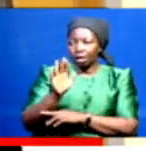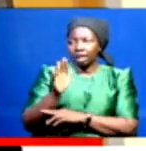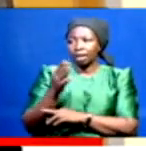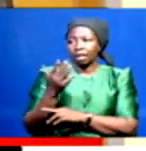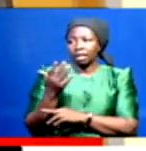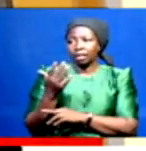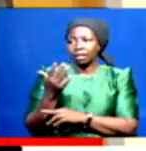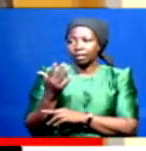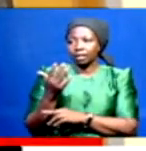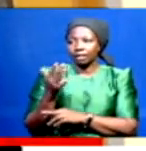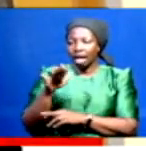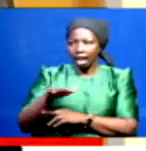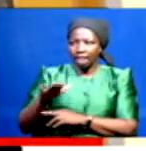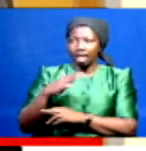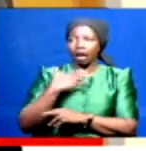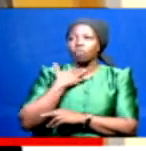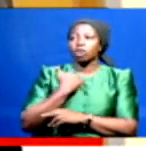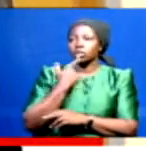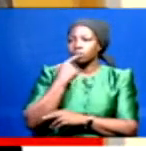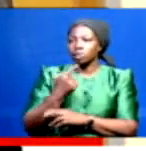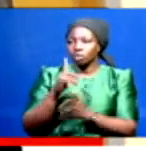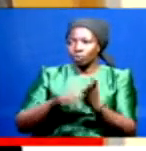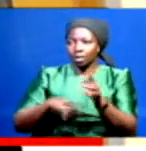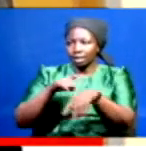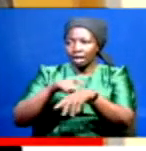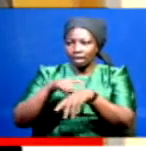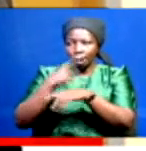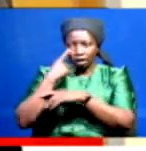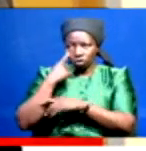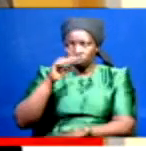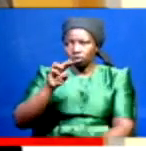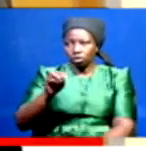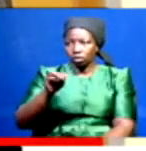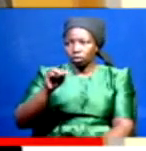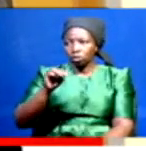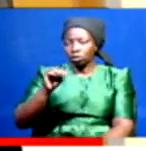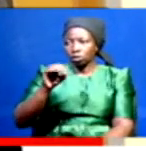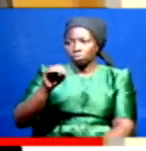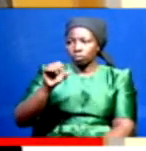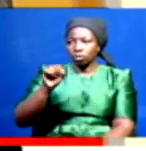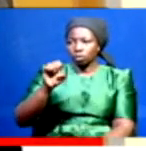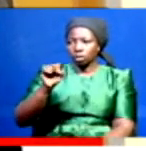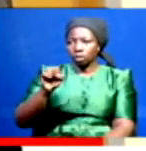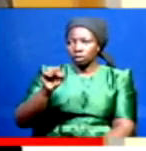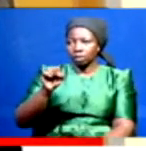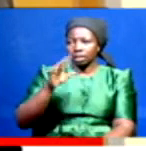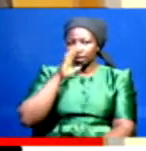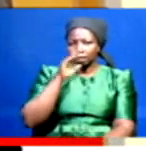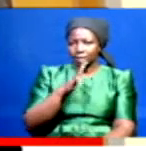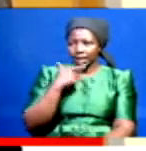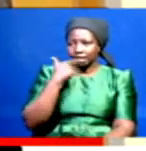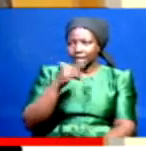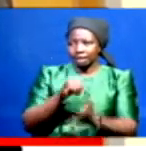to me, I would want to say that when I saw Moses, the speaker, Moses Wetangula, say that, I tended to